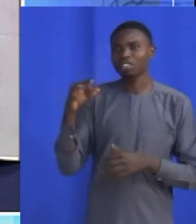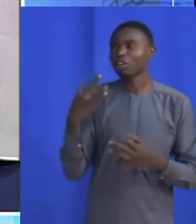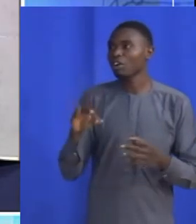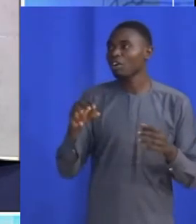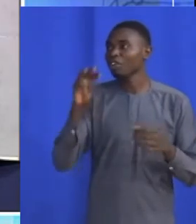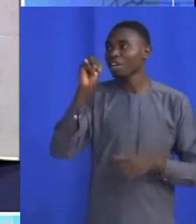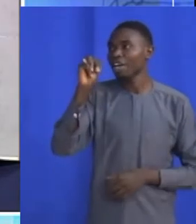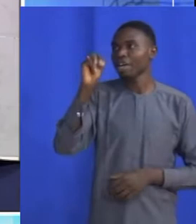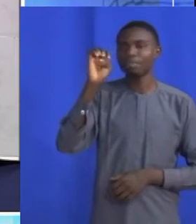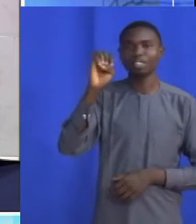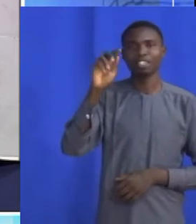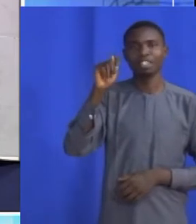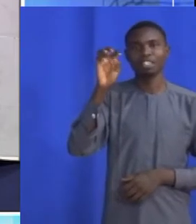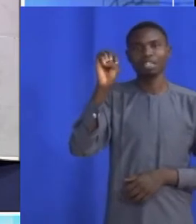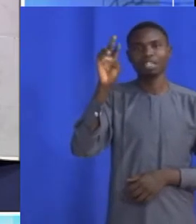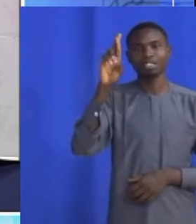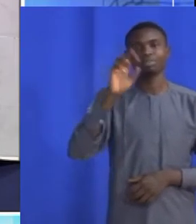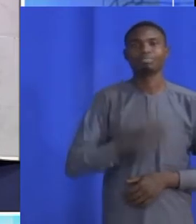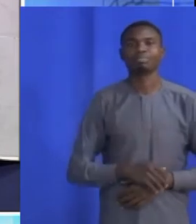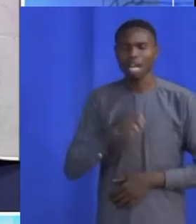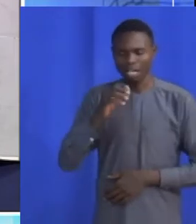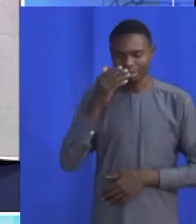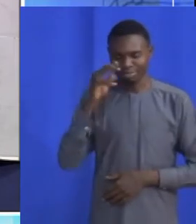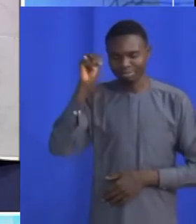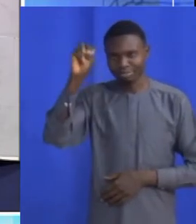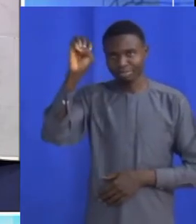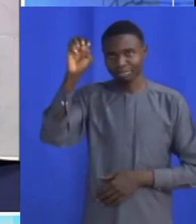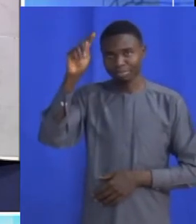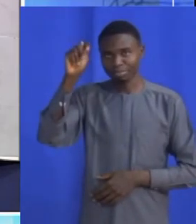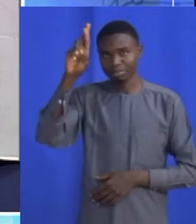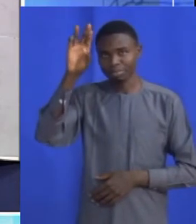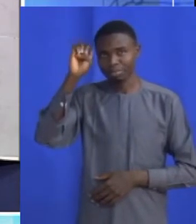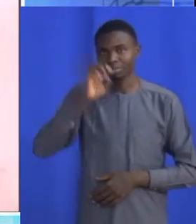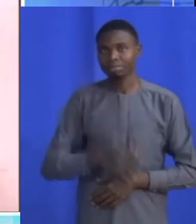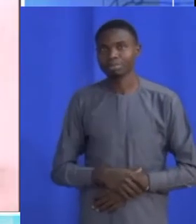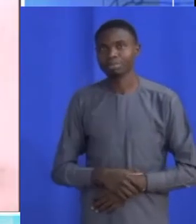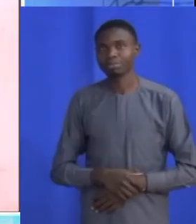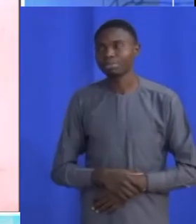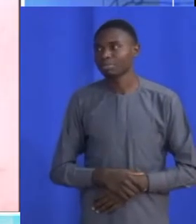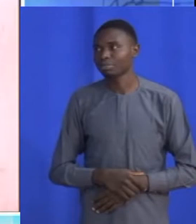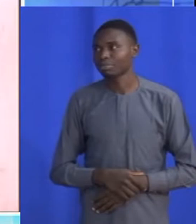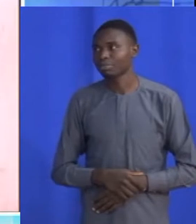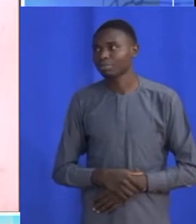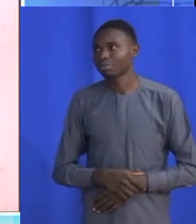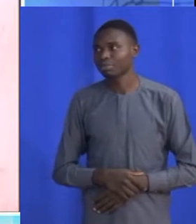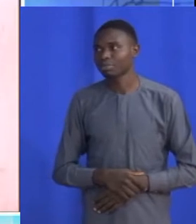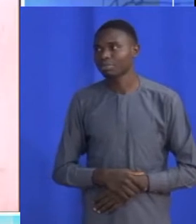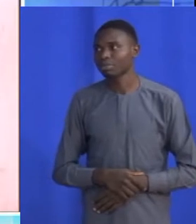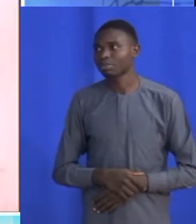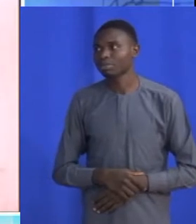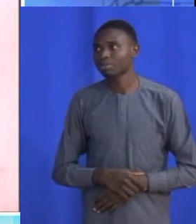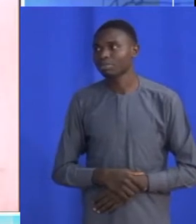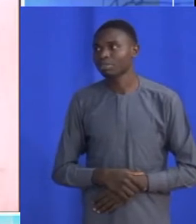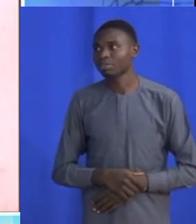Everybody is under it. So, equality means that law treats everybody equally. Law